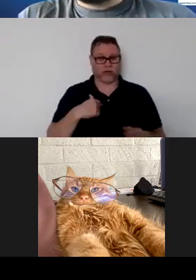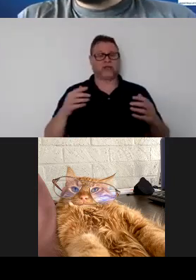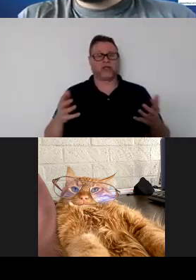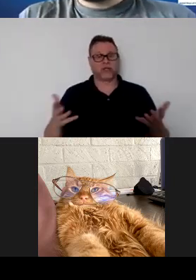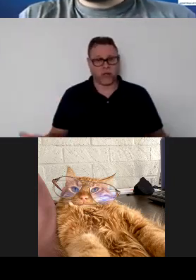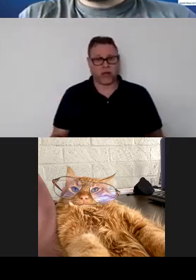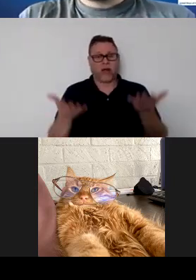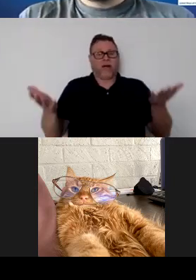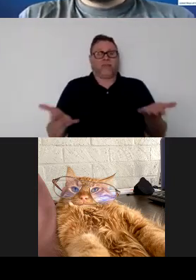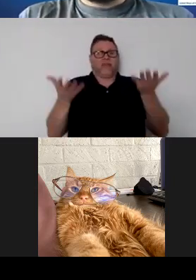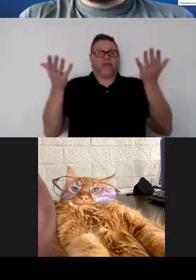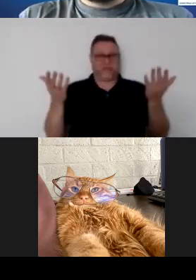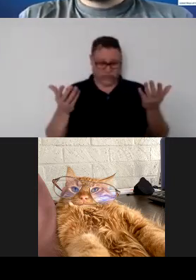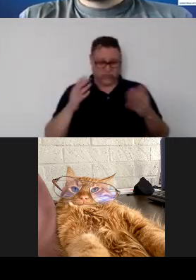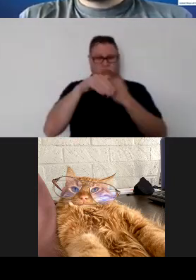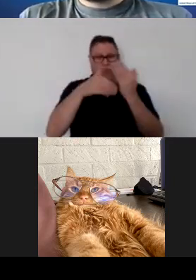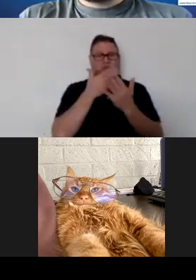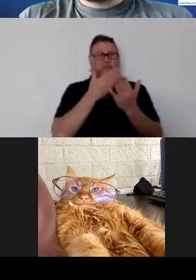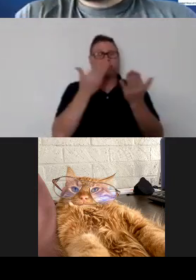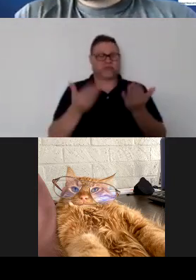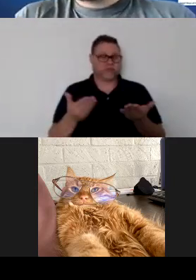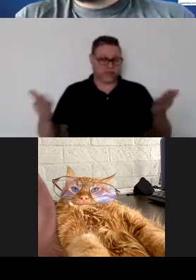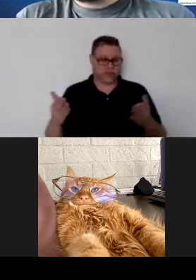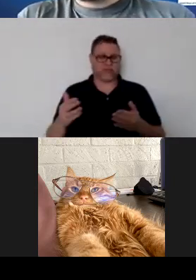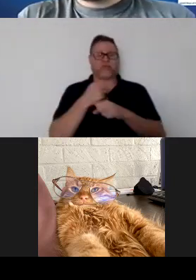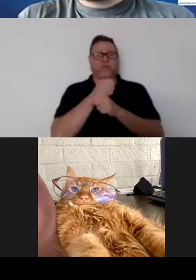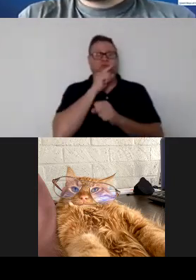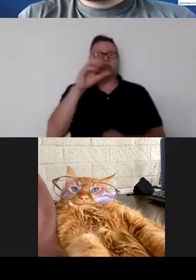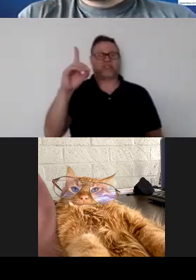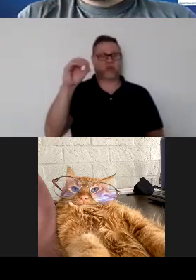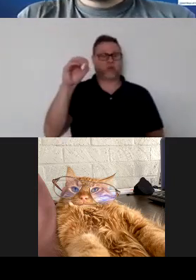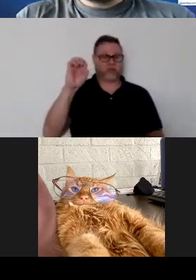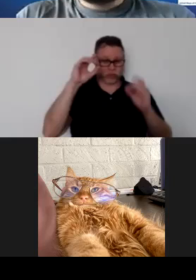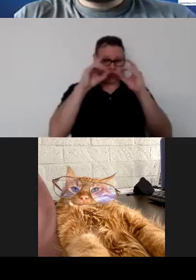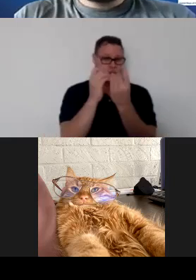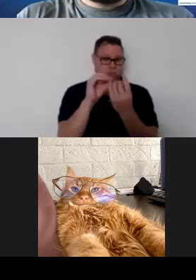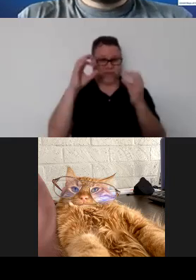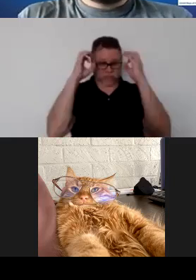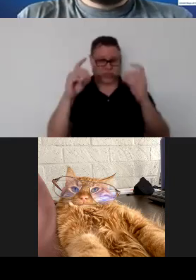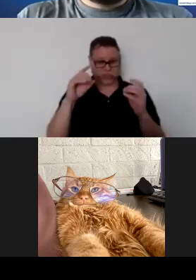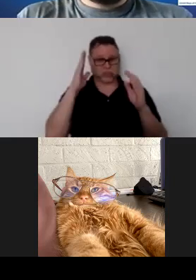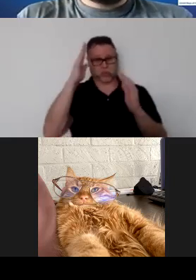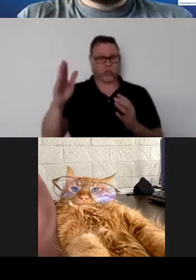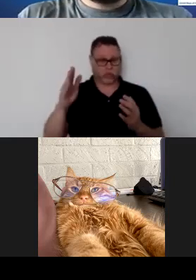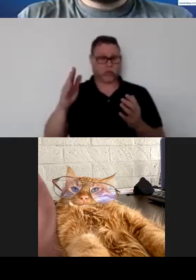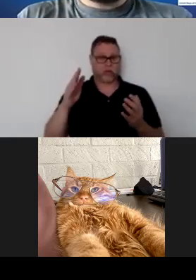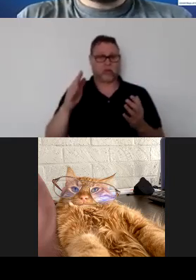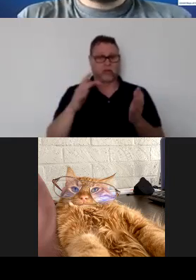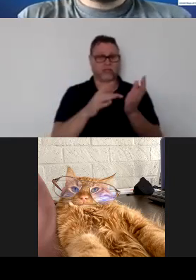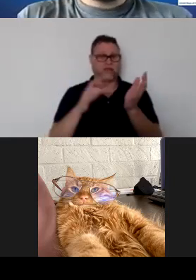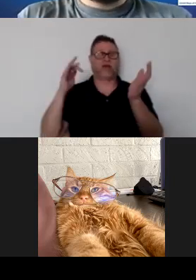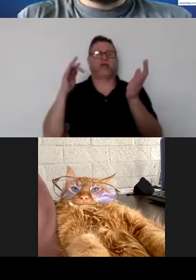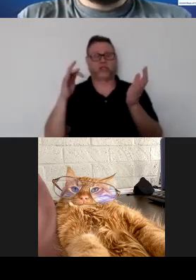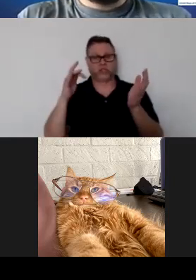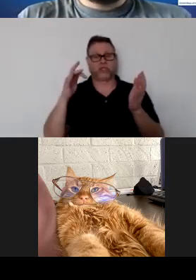uplift all that good stuff. And really ensuring that the Department of Education is going to be taking advantage of that as they, are really thinking out